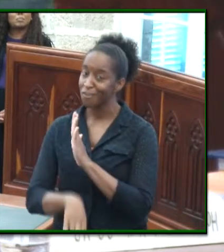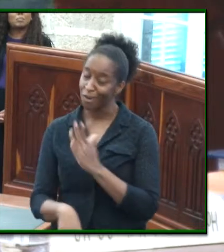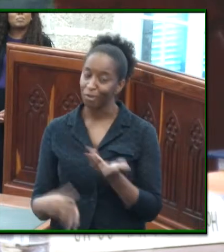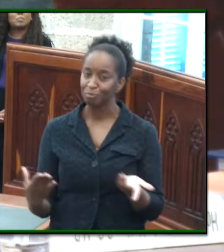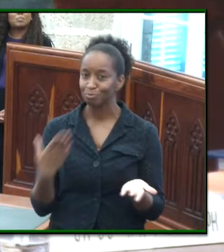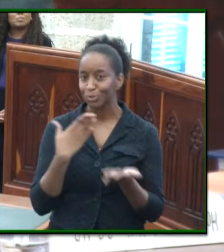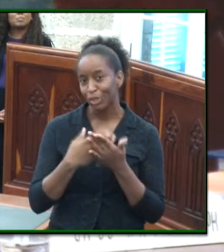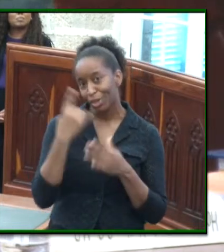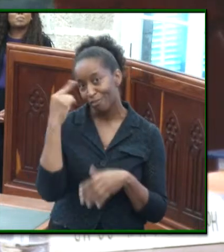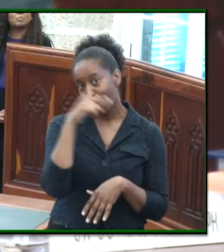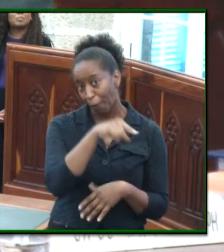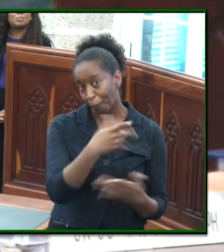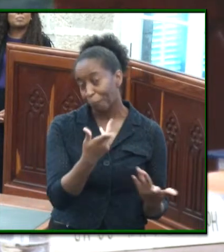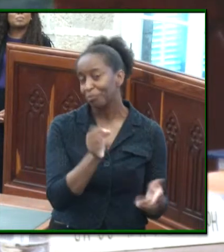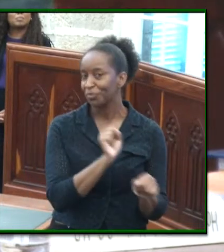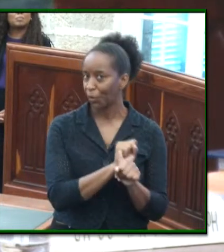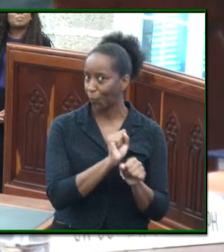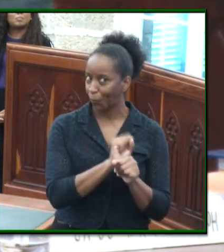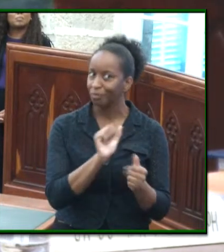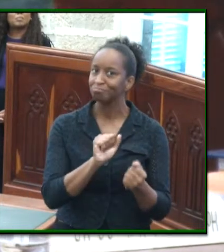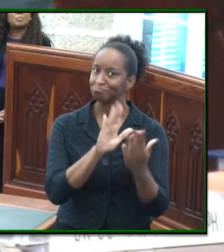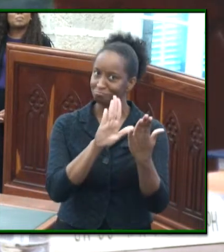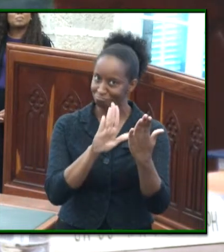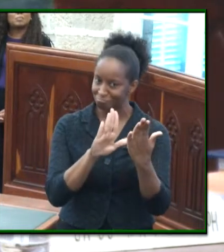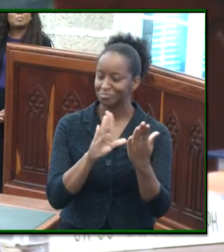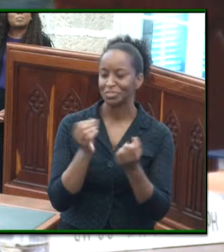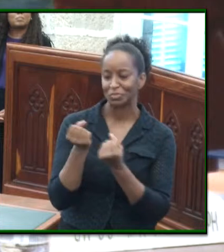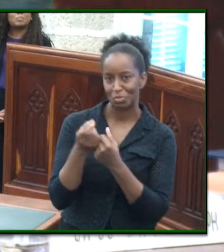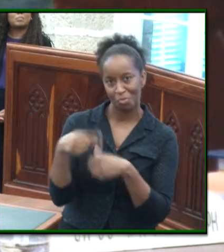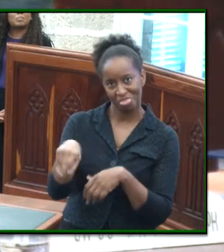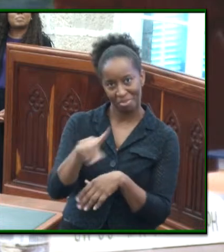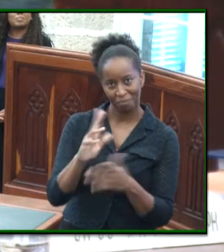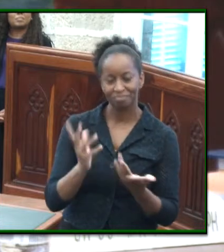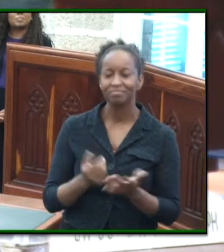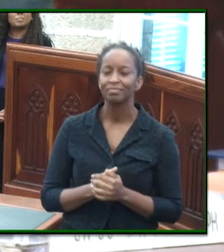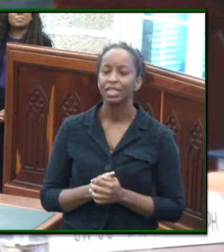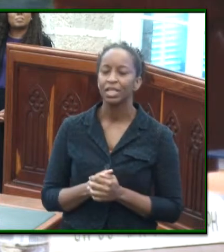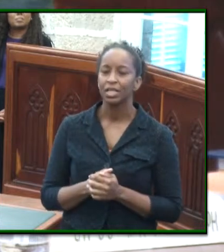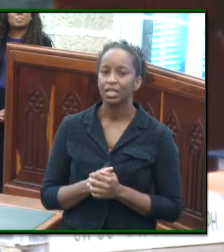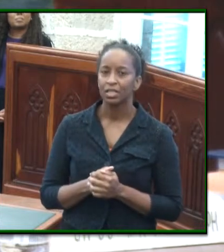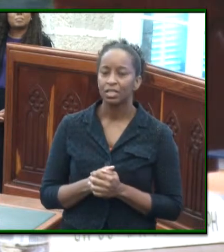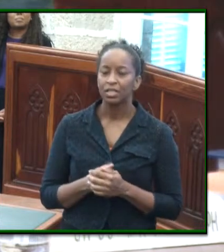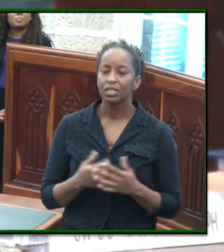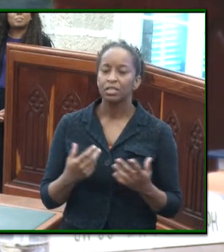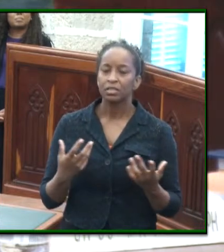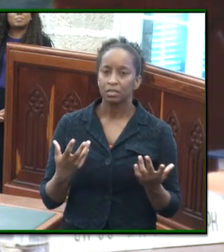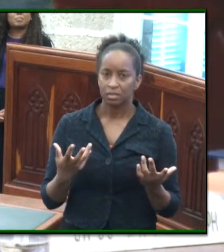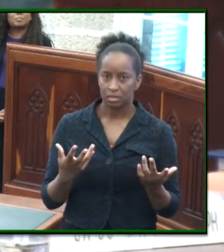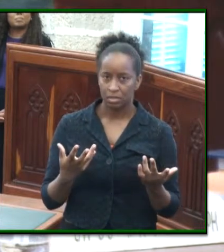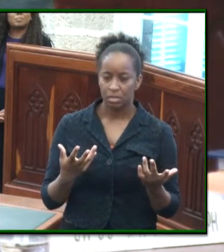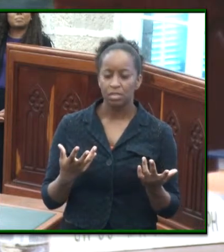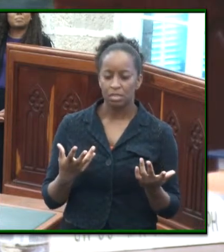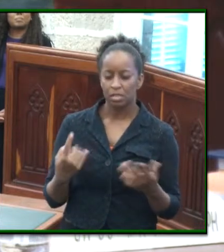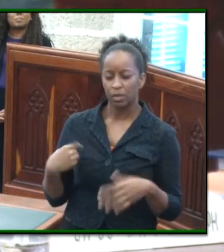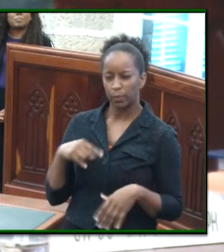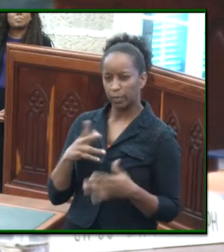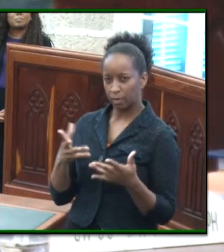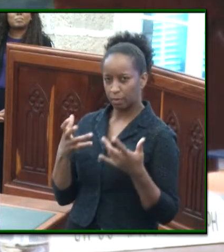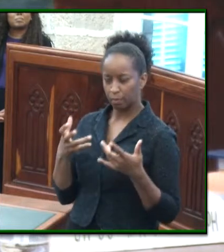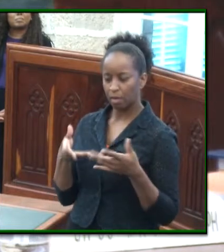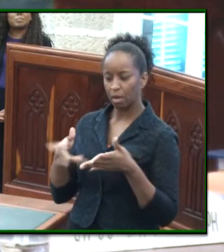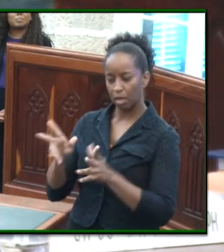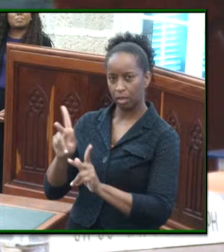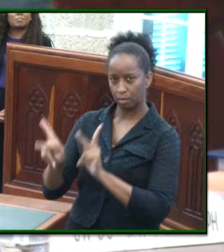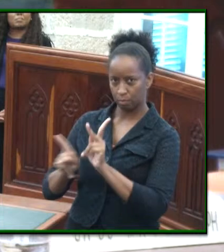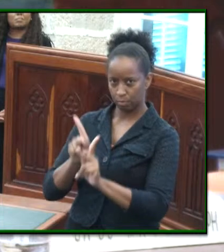the ground, I think there is merit in being able to have an approach where we give people second chances once they